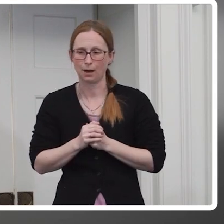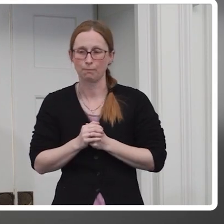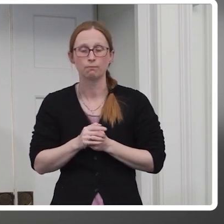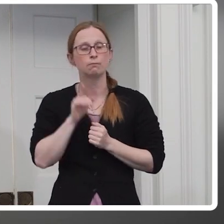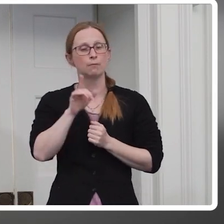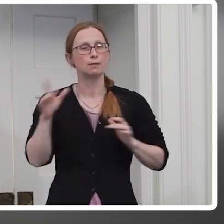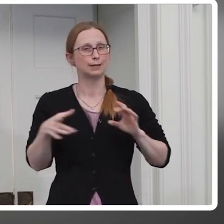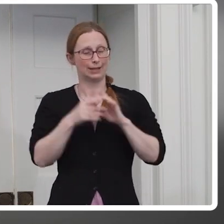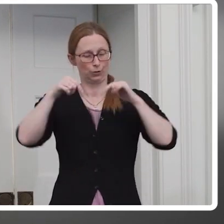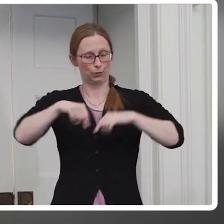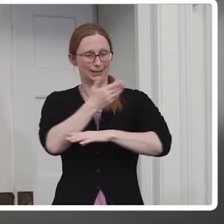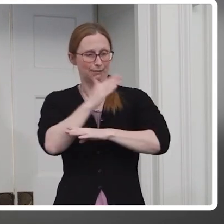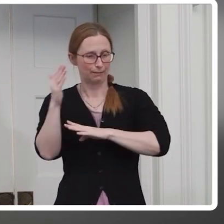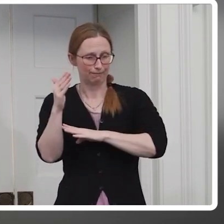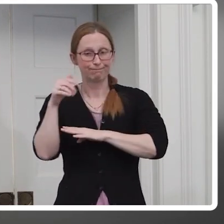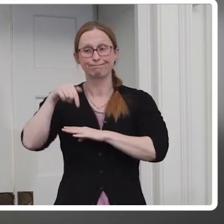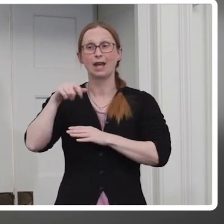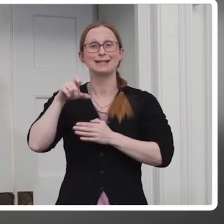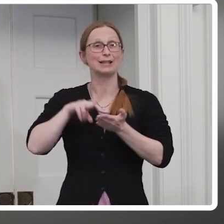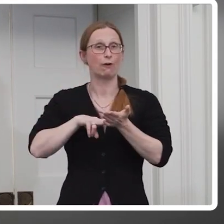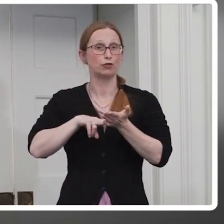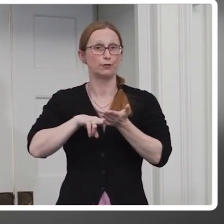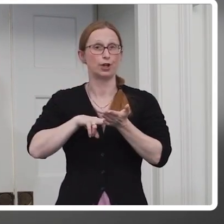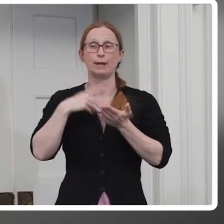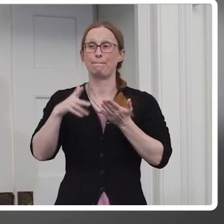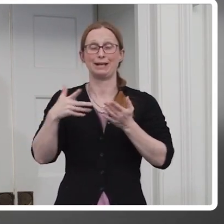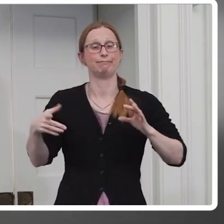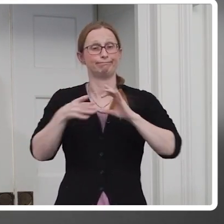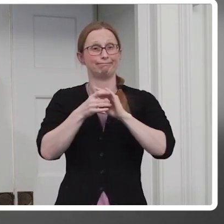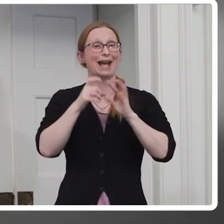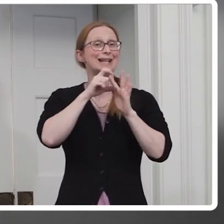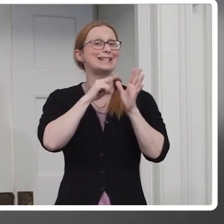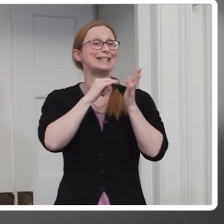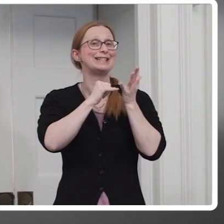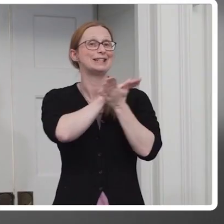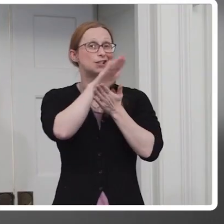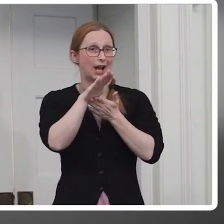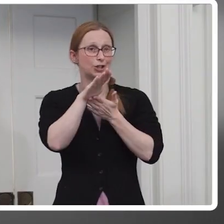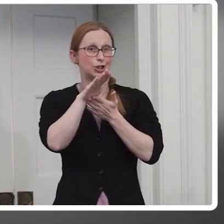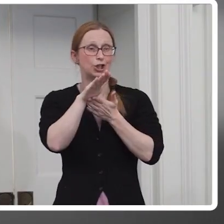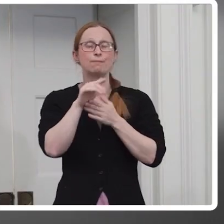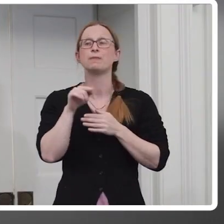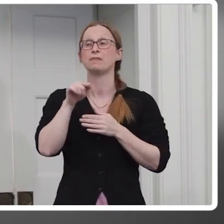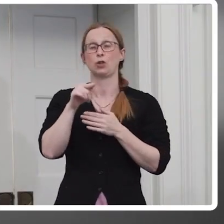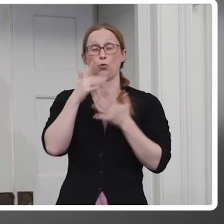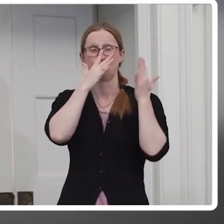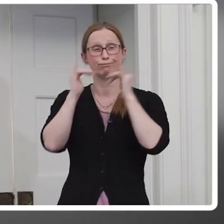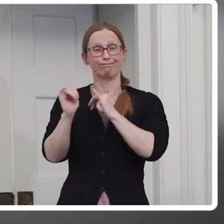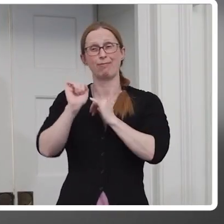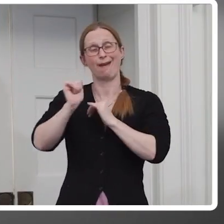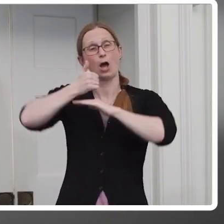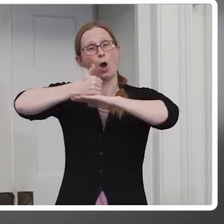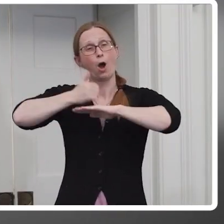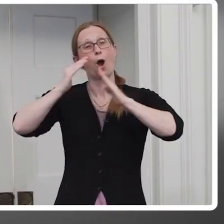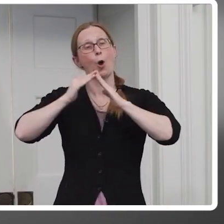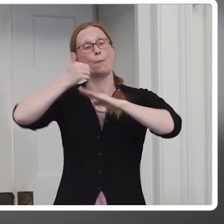minute. In relation to this exhibition, Compton Verney has partnered with Disability Arts in Shropshire, or DASH, on a